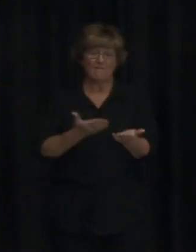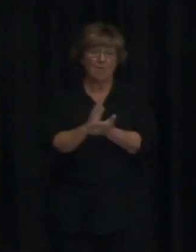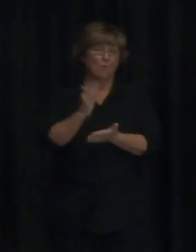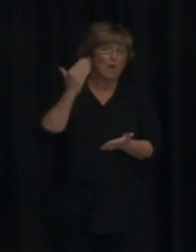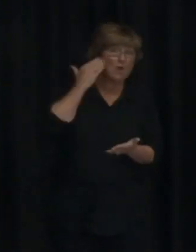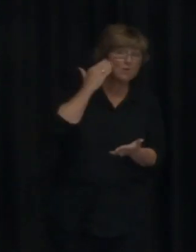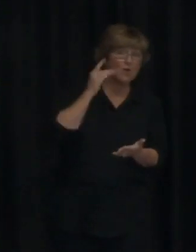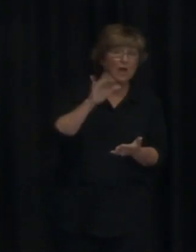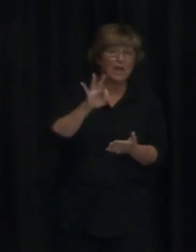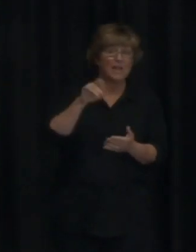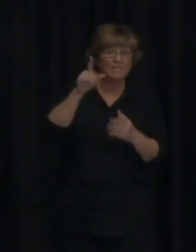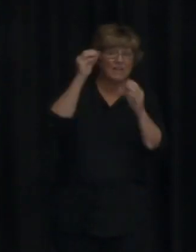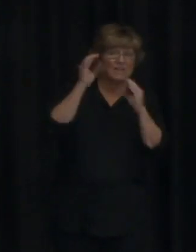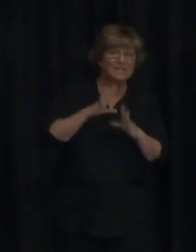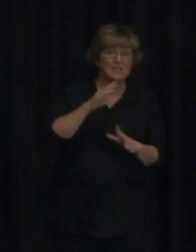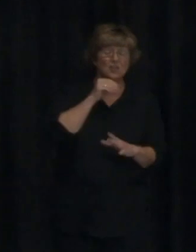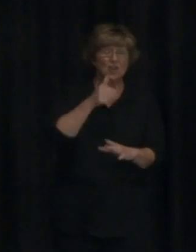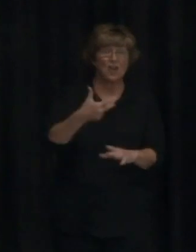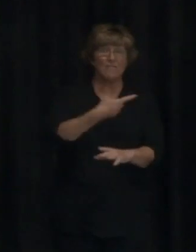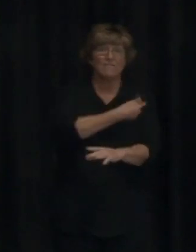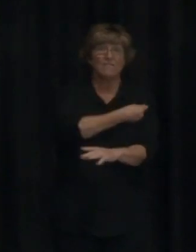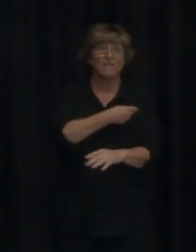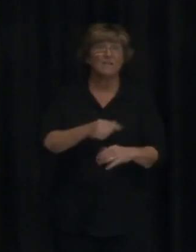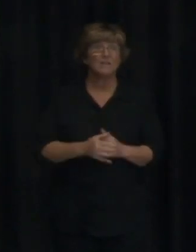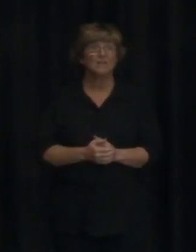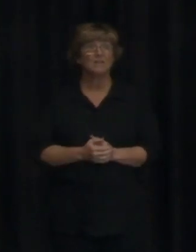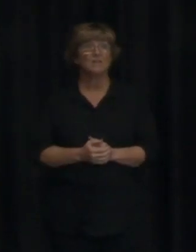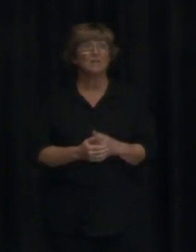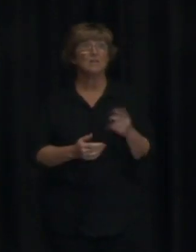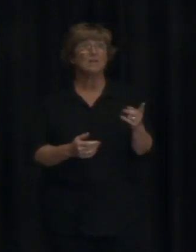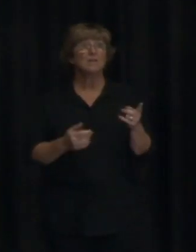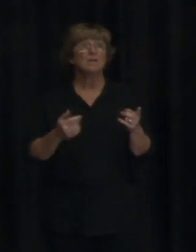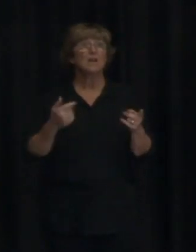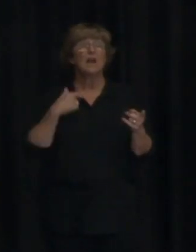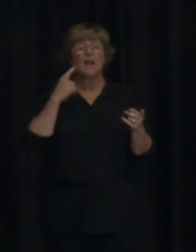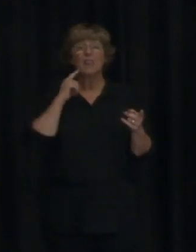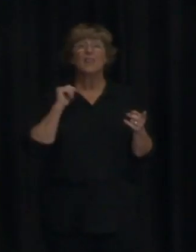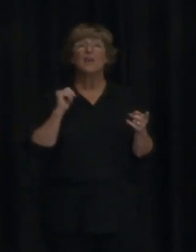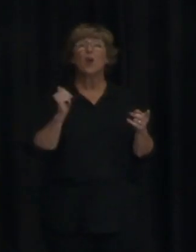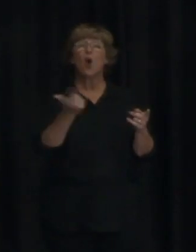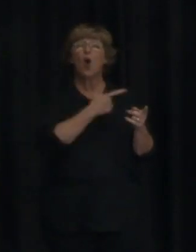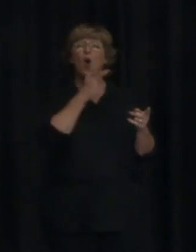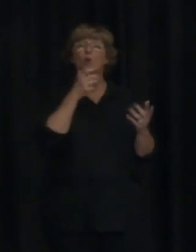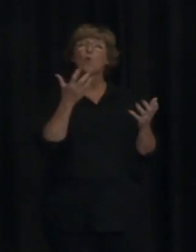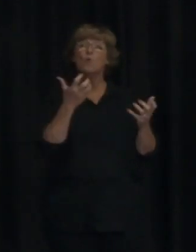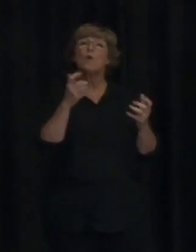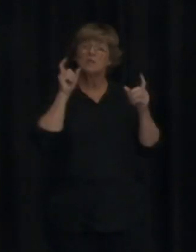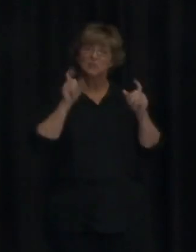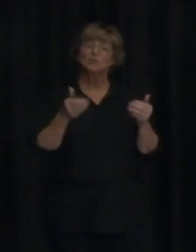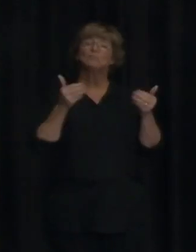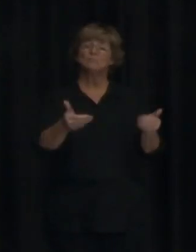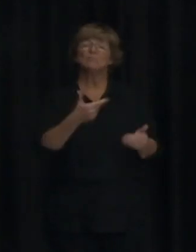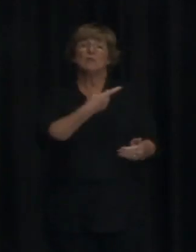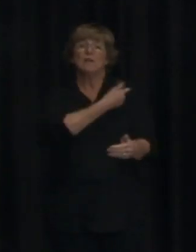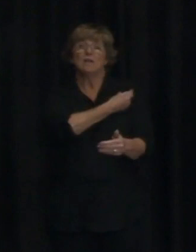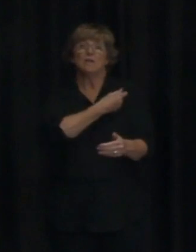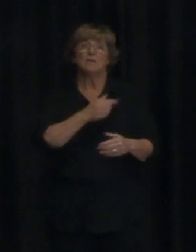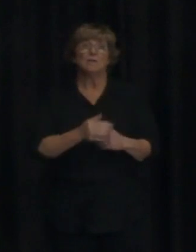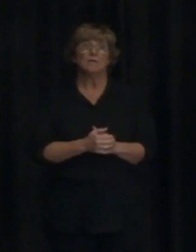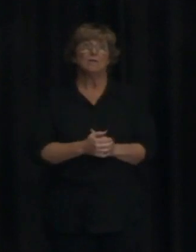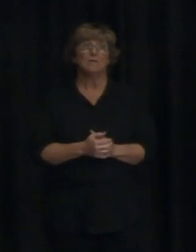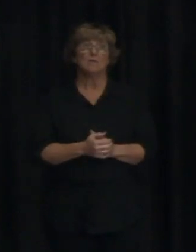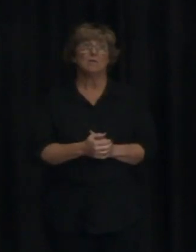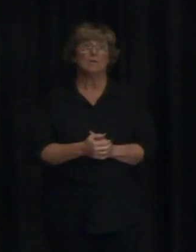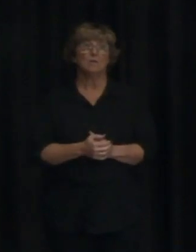know if their student's teacher is not vaccinated? Yeah, I think everybody that wants to be vaccinated should be vaccinated. We do not think